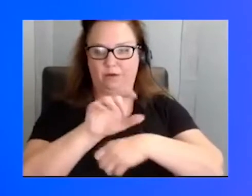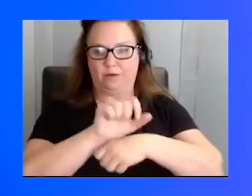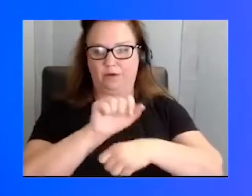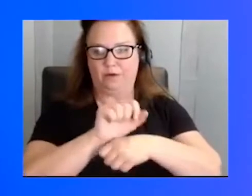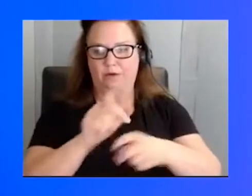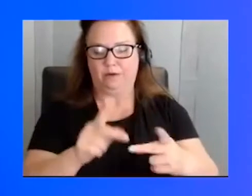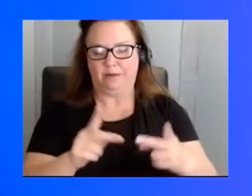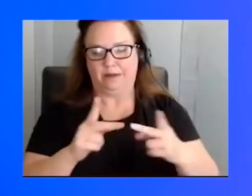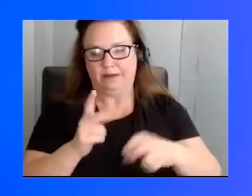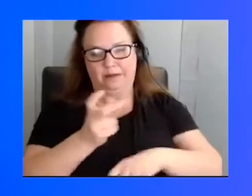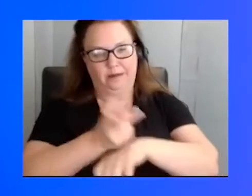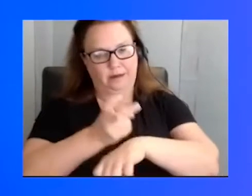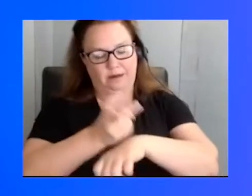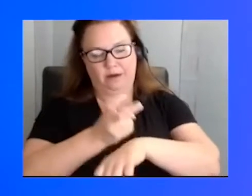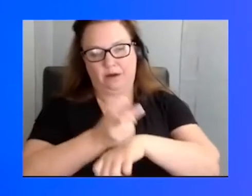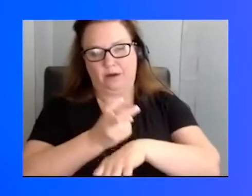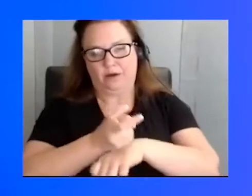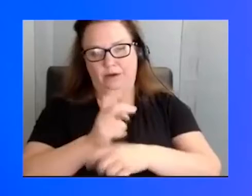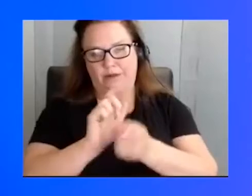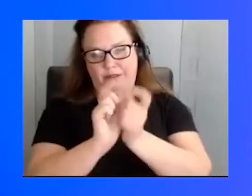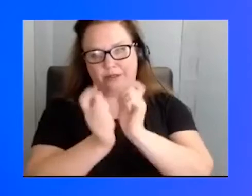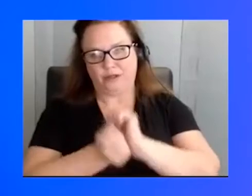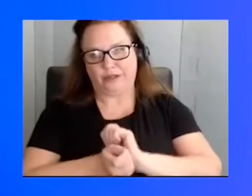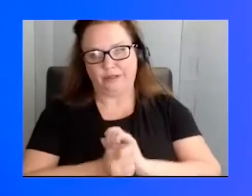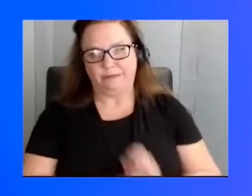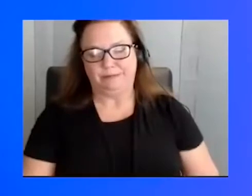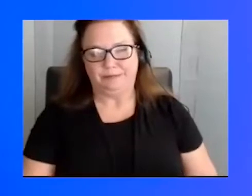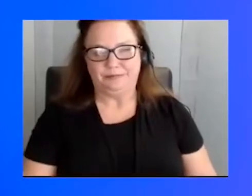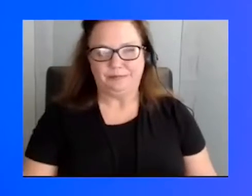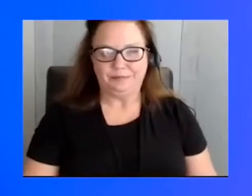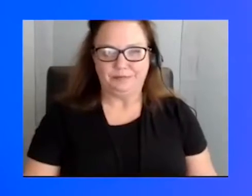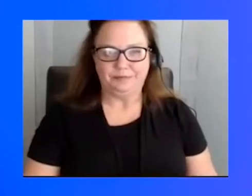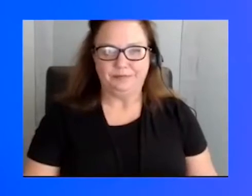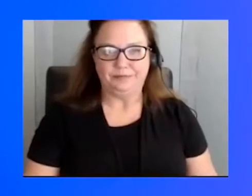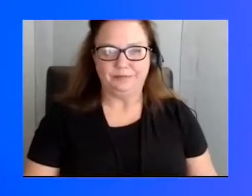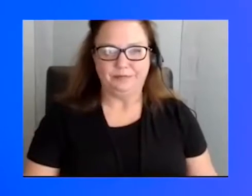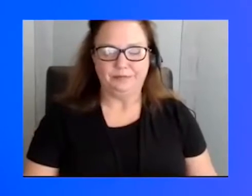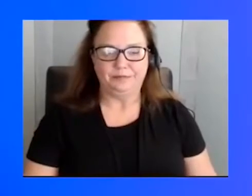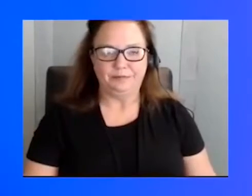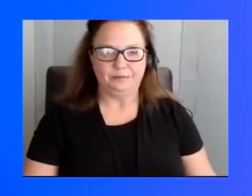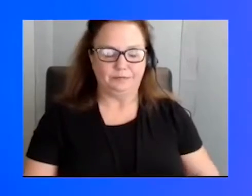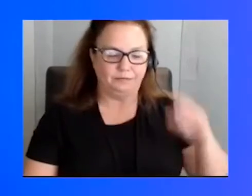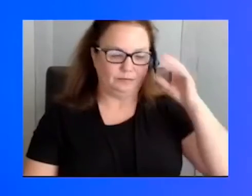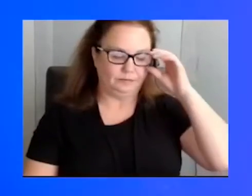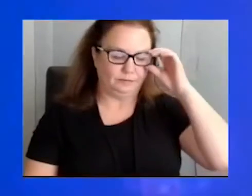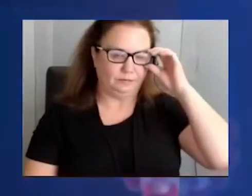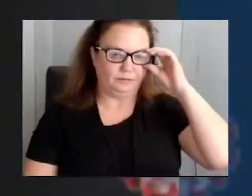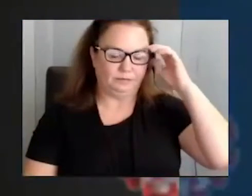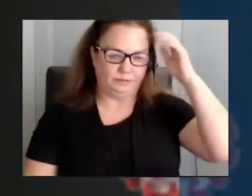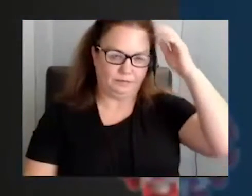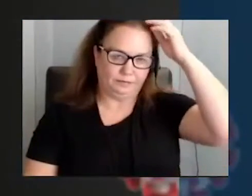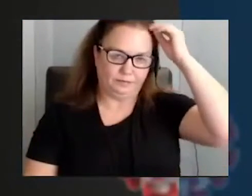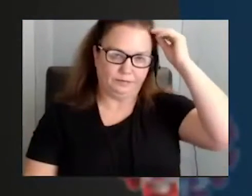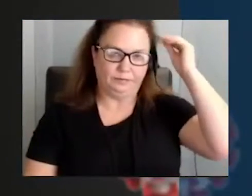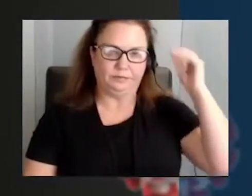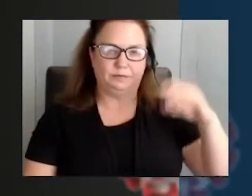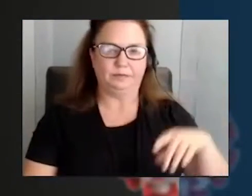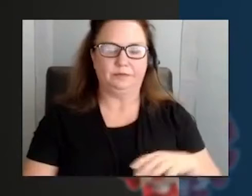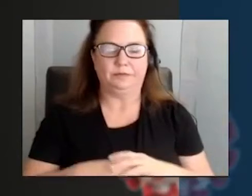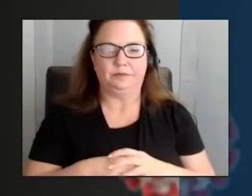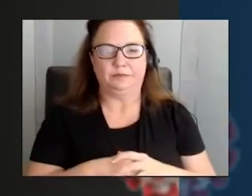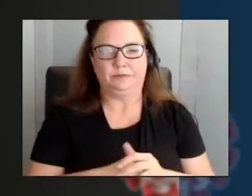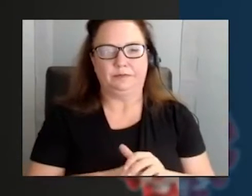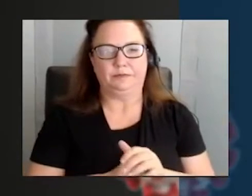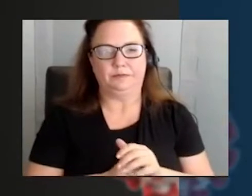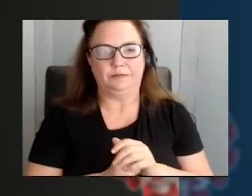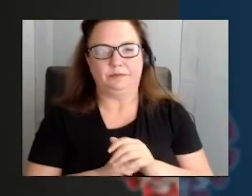hard to kind of change that at this point. All right. What is the number one reason people are telling you they don't